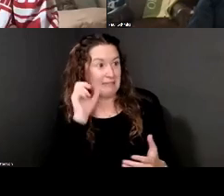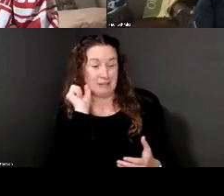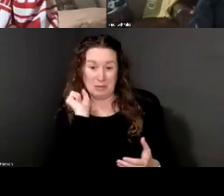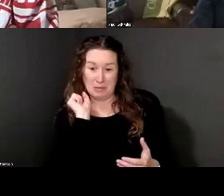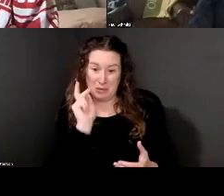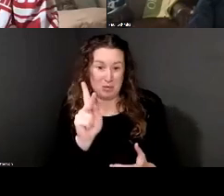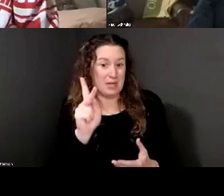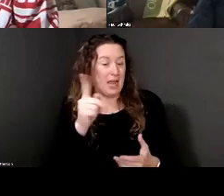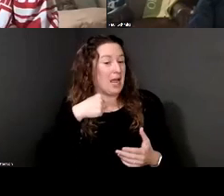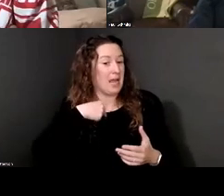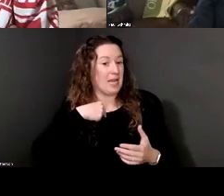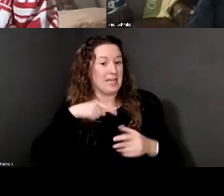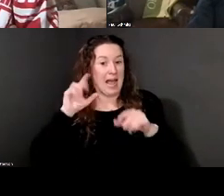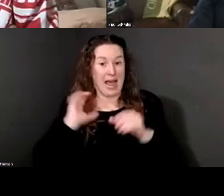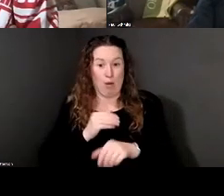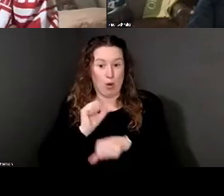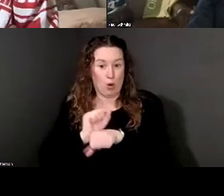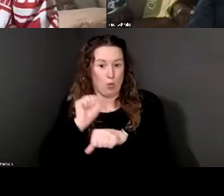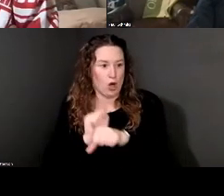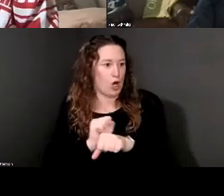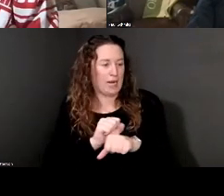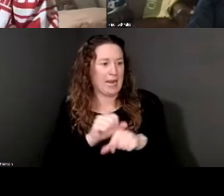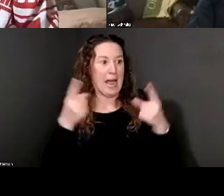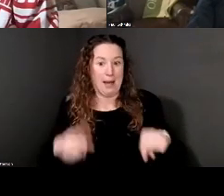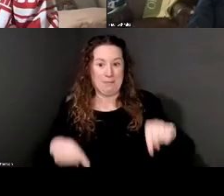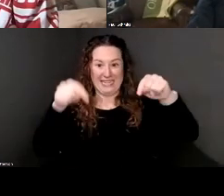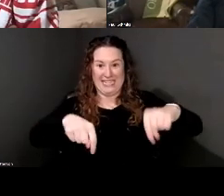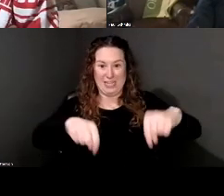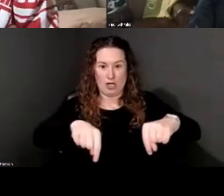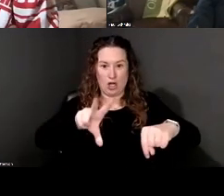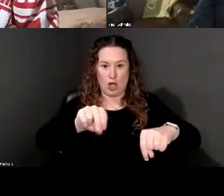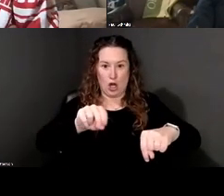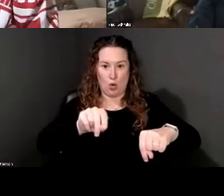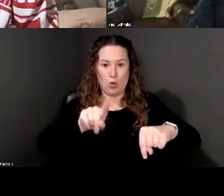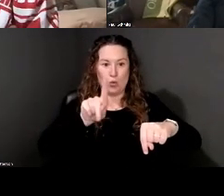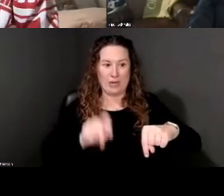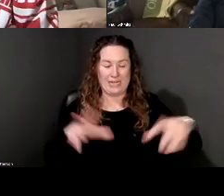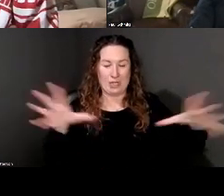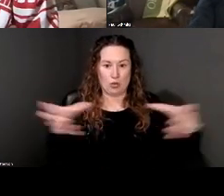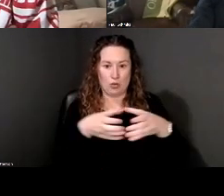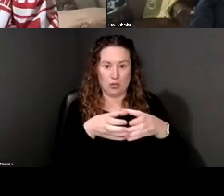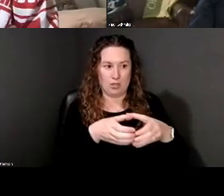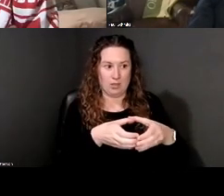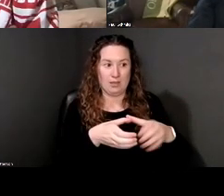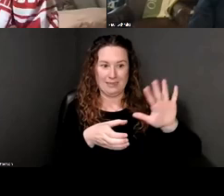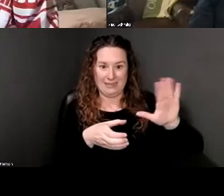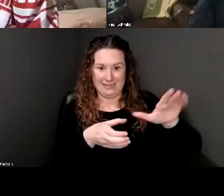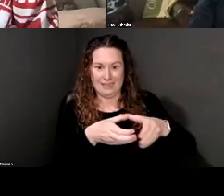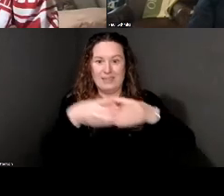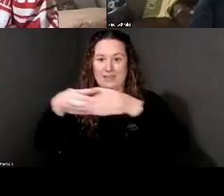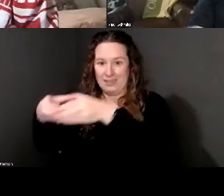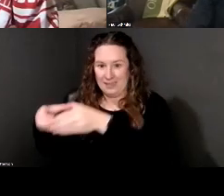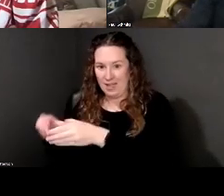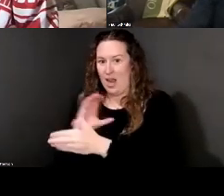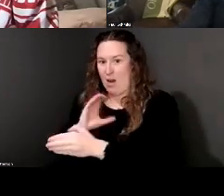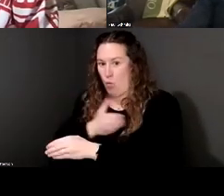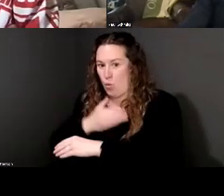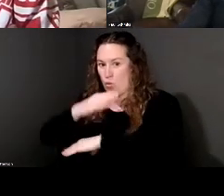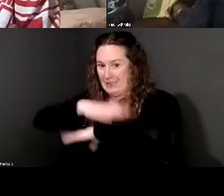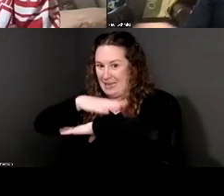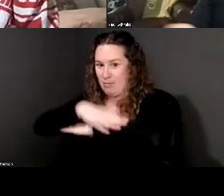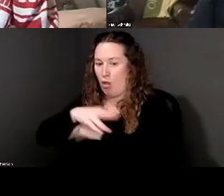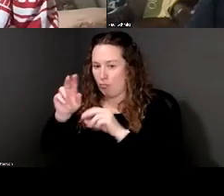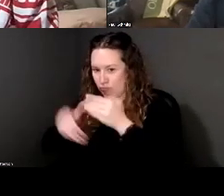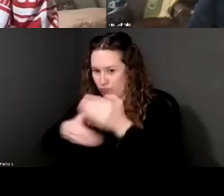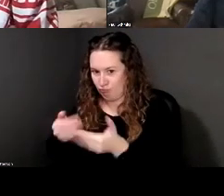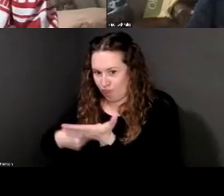can. But what we need is we need our own table to move this work. Now, in Oakland and Alameda County, we were able to